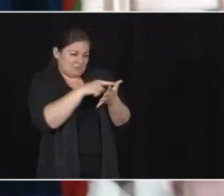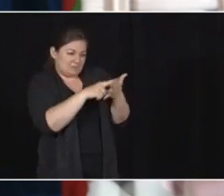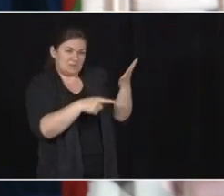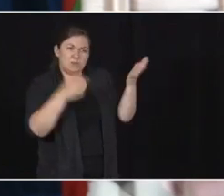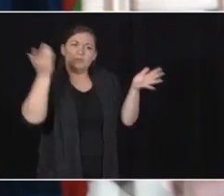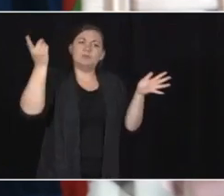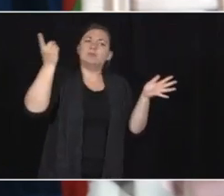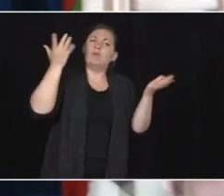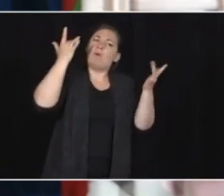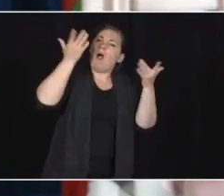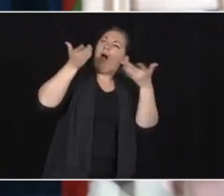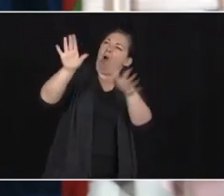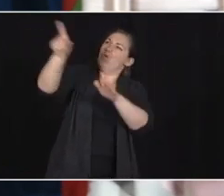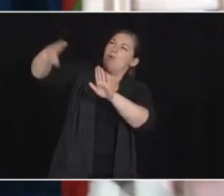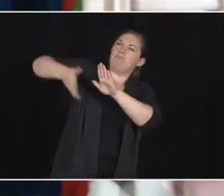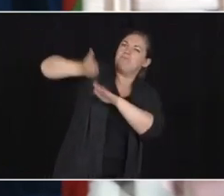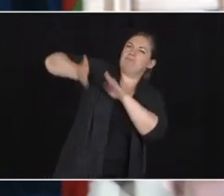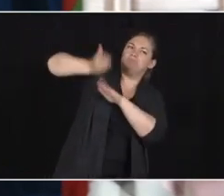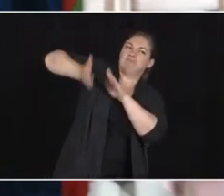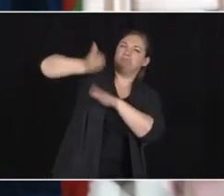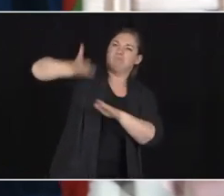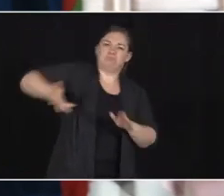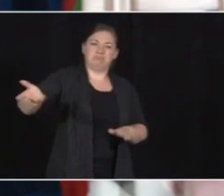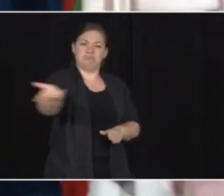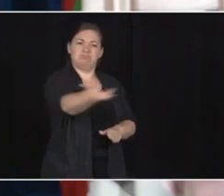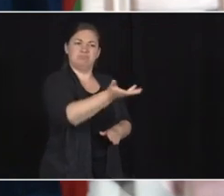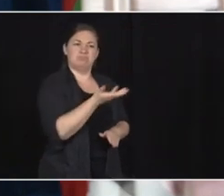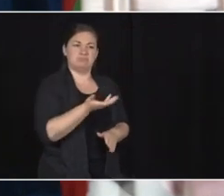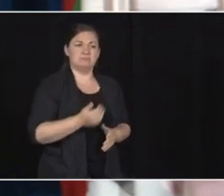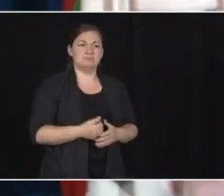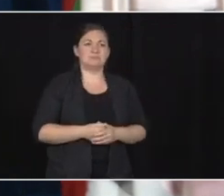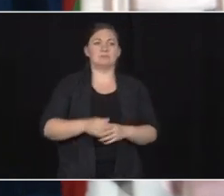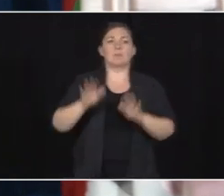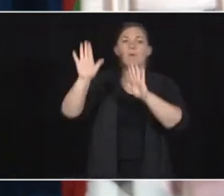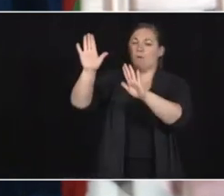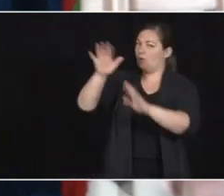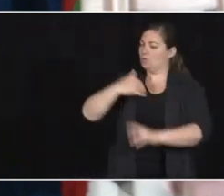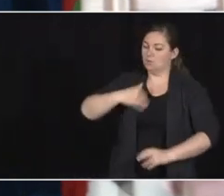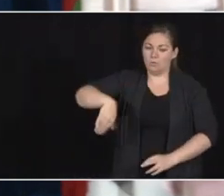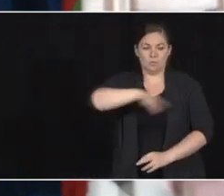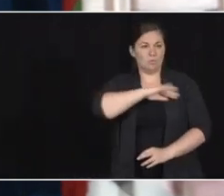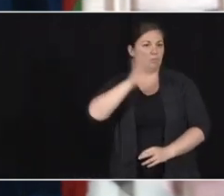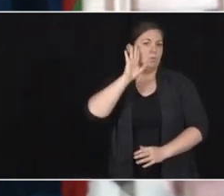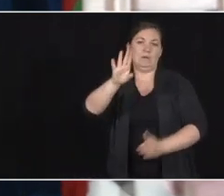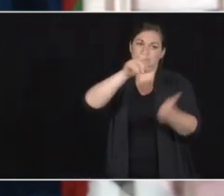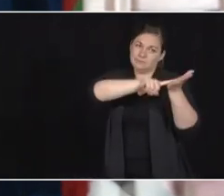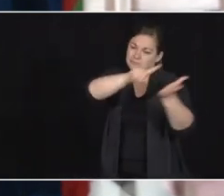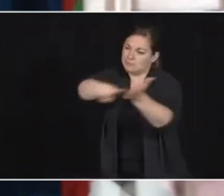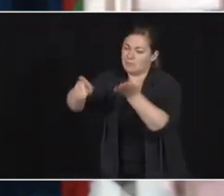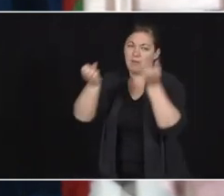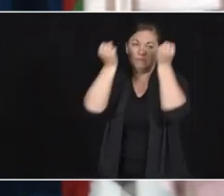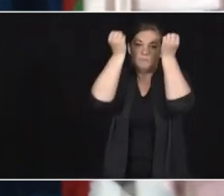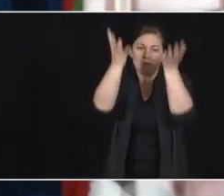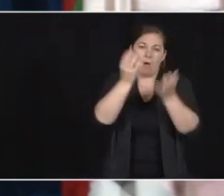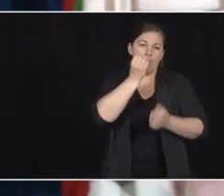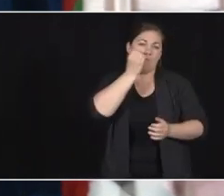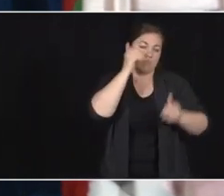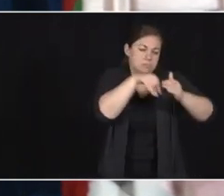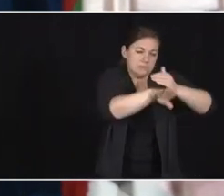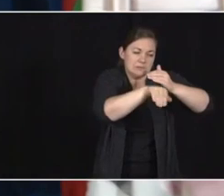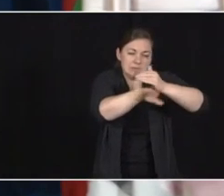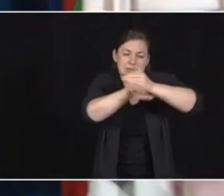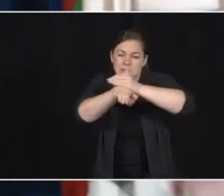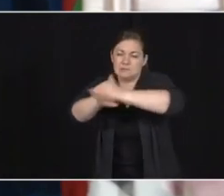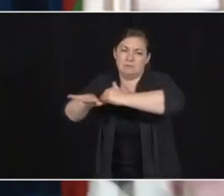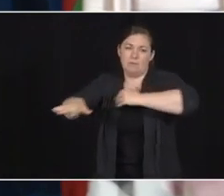inspecting all those homes right across the board. We're going to do rigorous inspections, and we're going to find out very clearly and